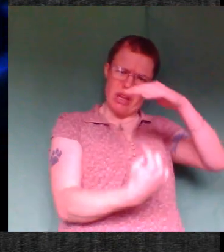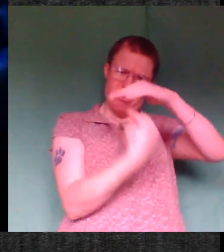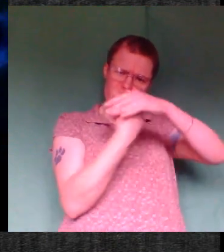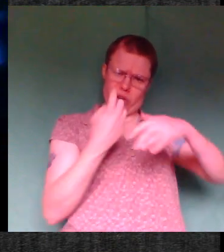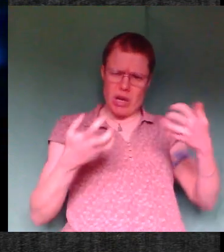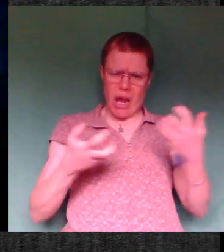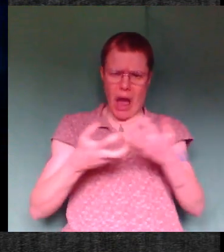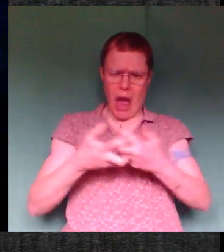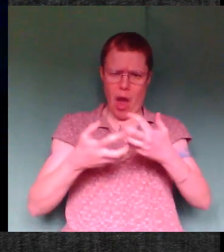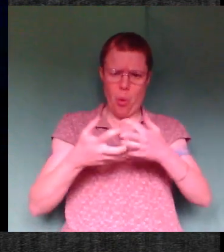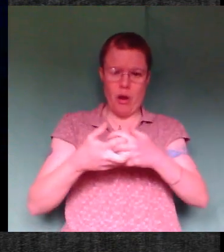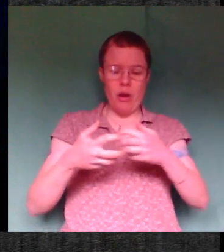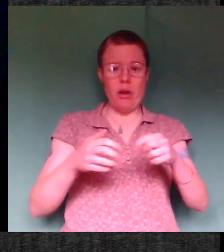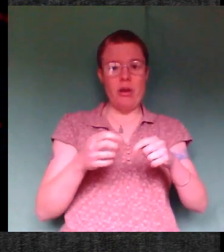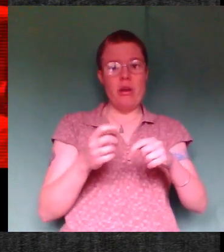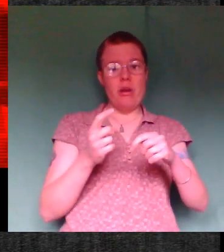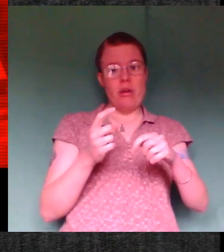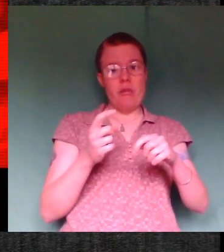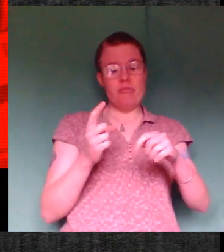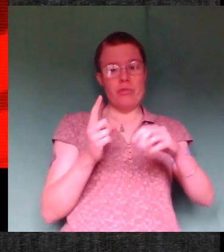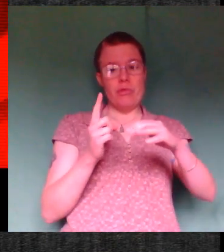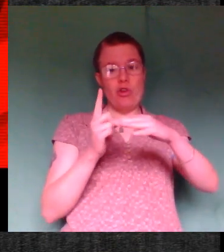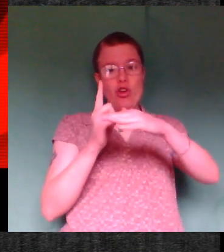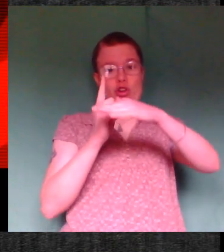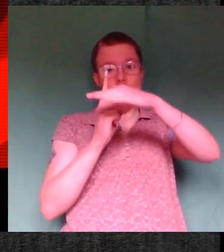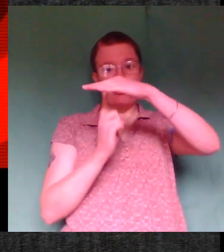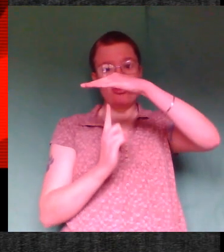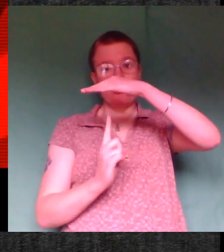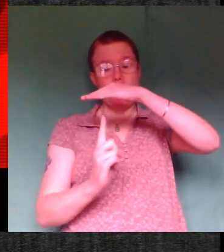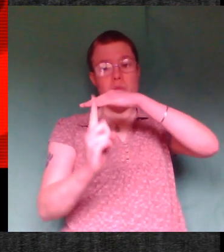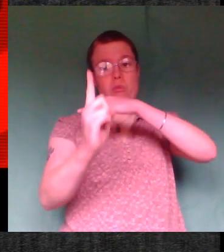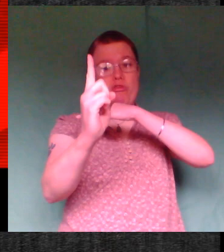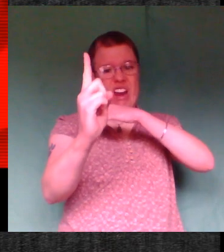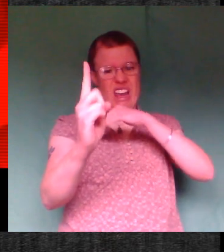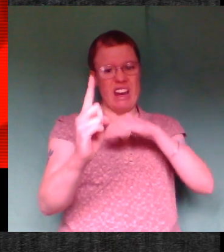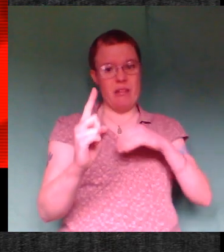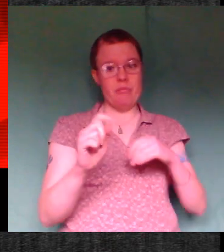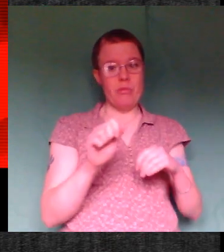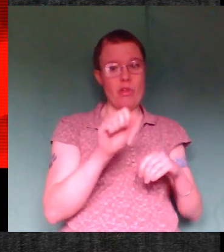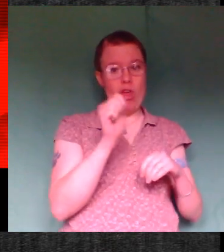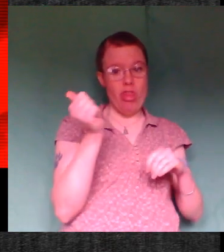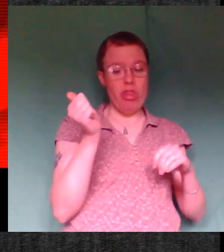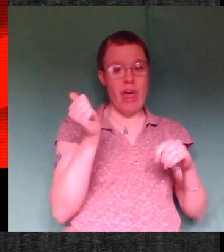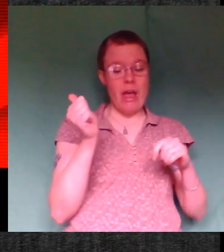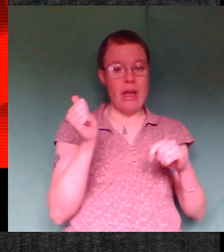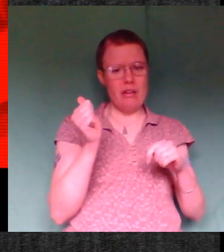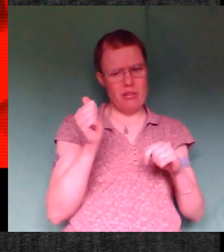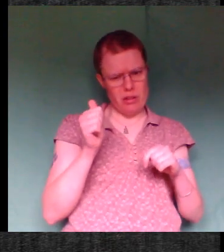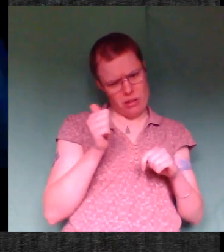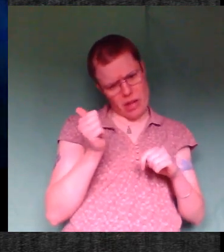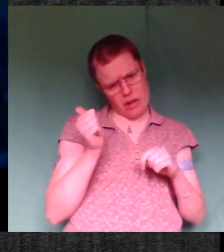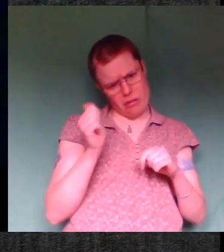After the SDV gets as close as it can, dispose of it. From there on, you'll have to swim.